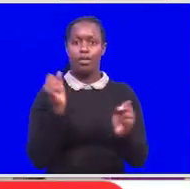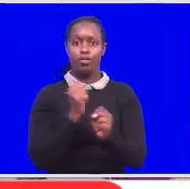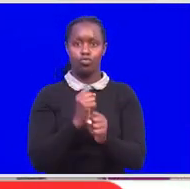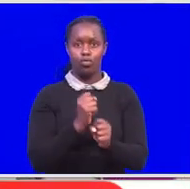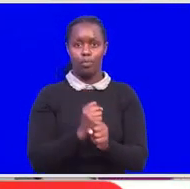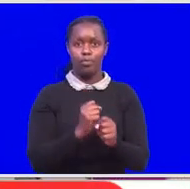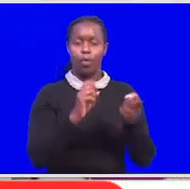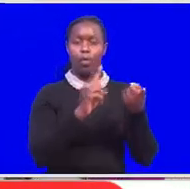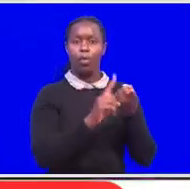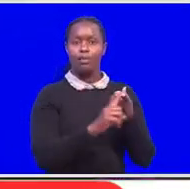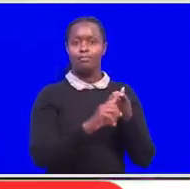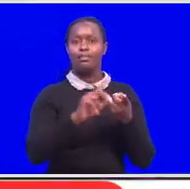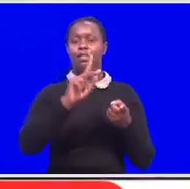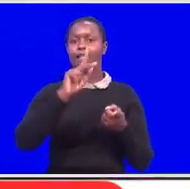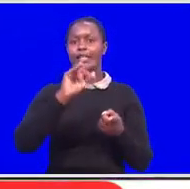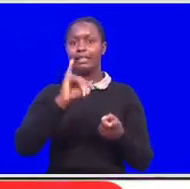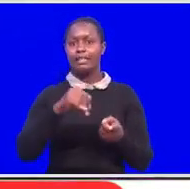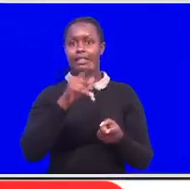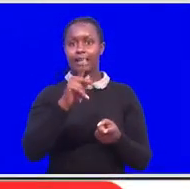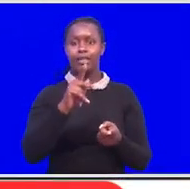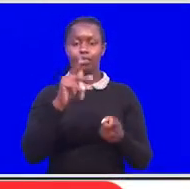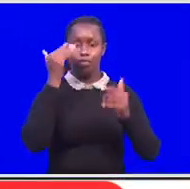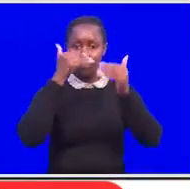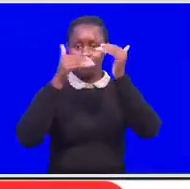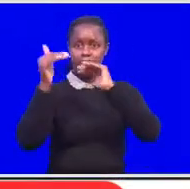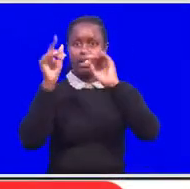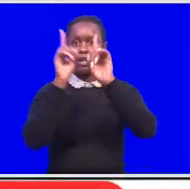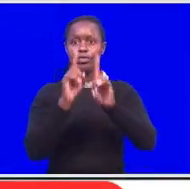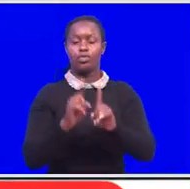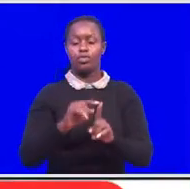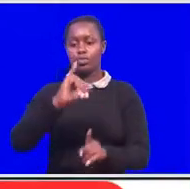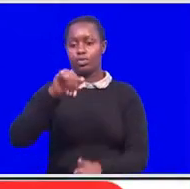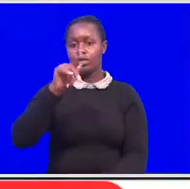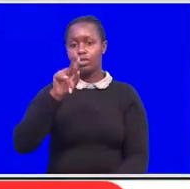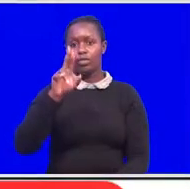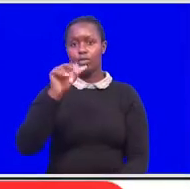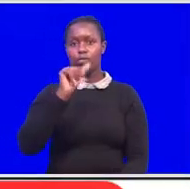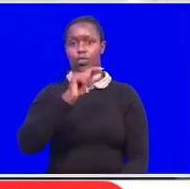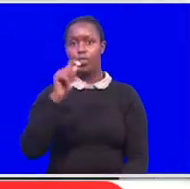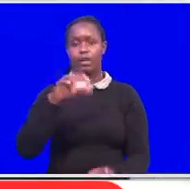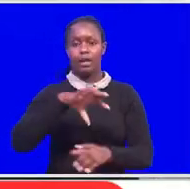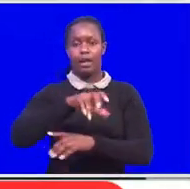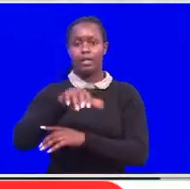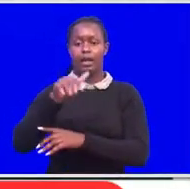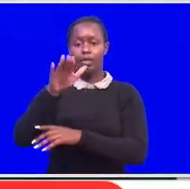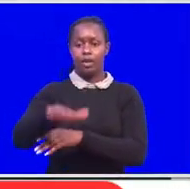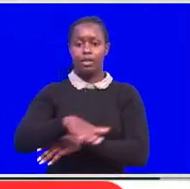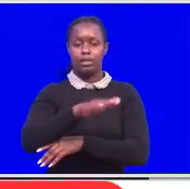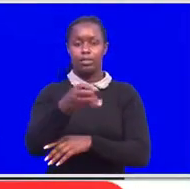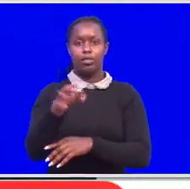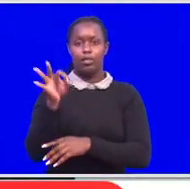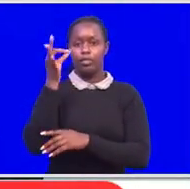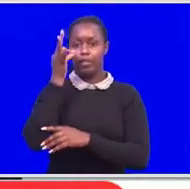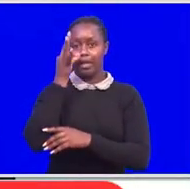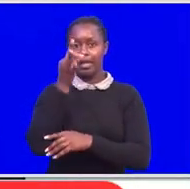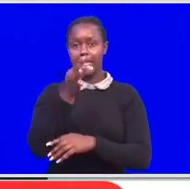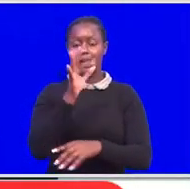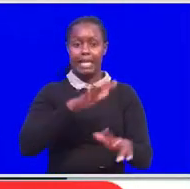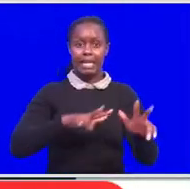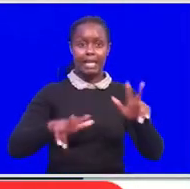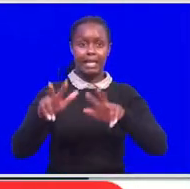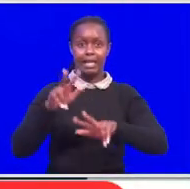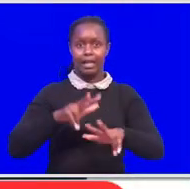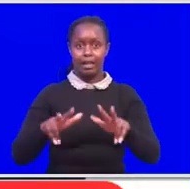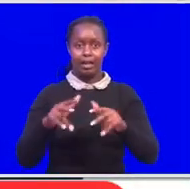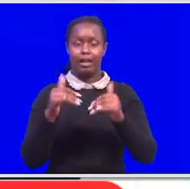Kenyatta University of Agriculture and Technology, JKUAT, and the other at the County Assembly of Kirinyaga. Now, sitting